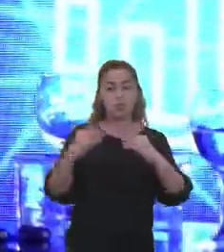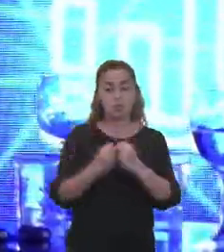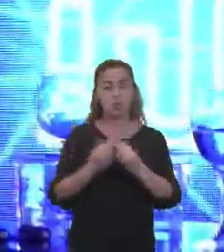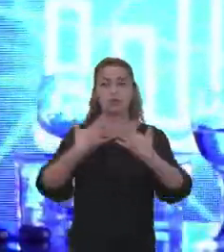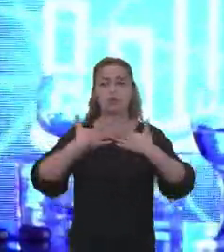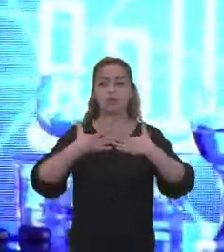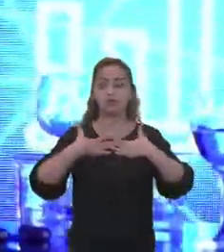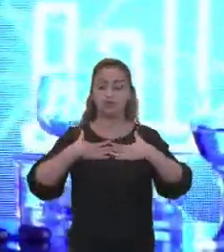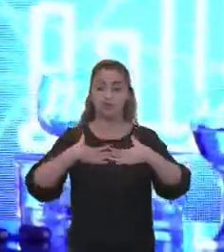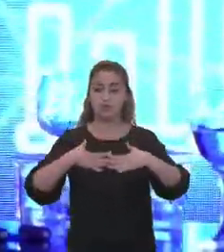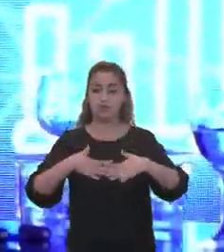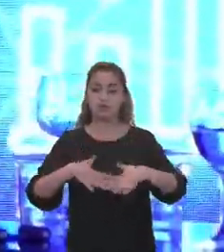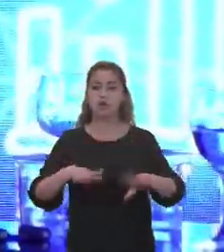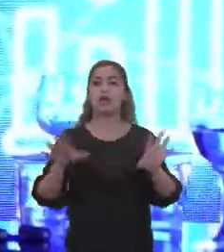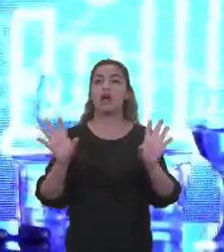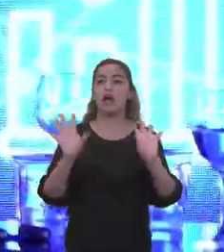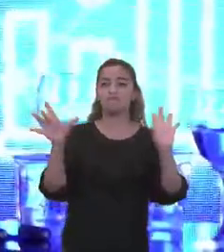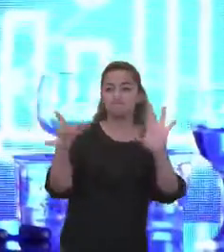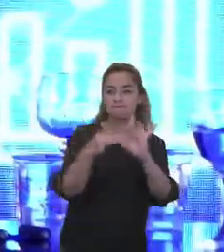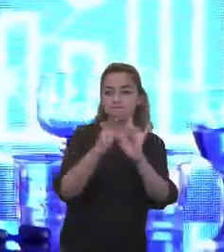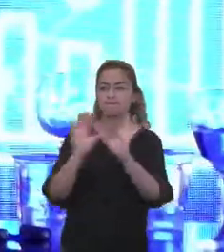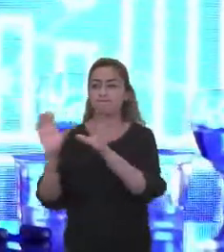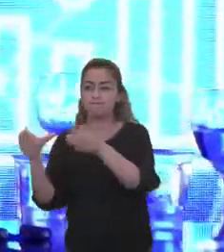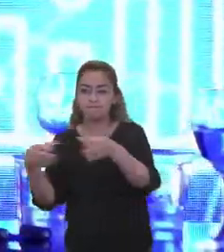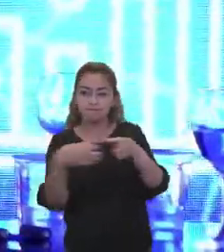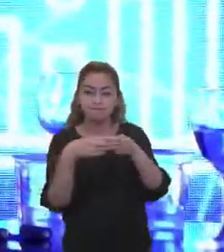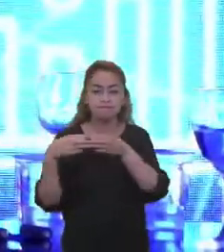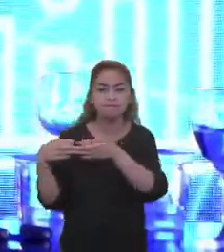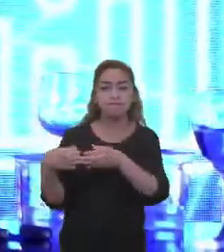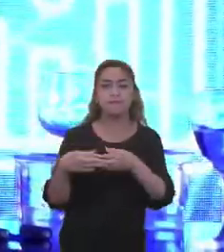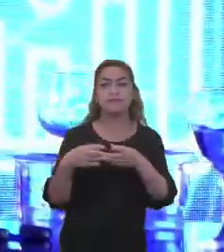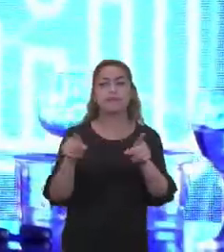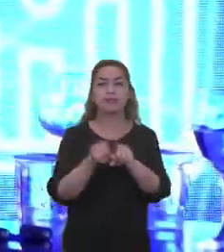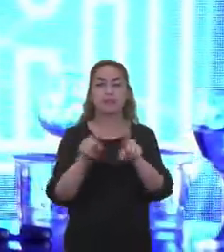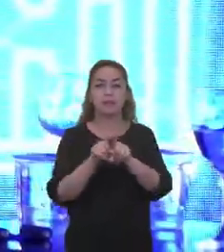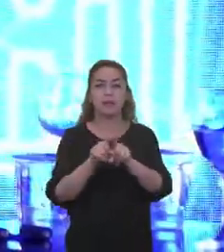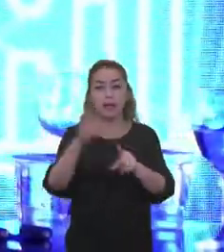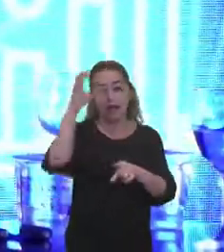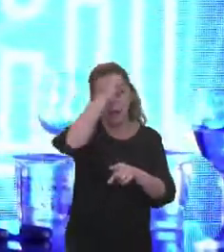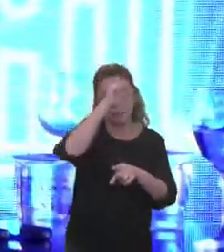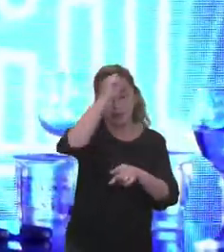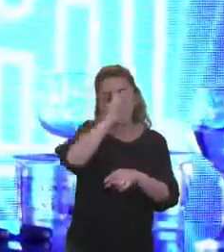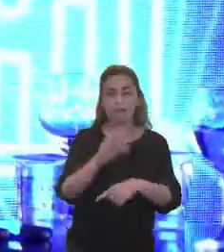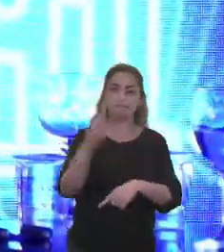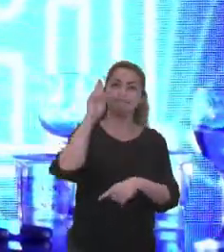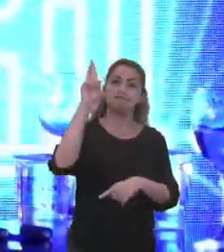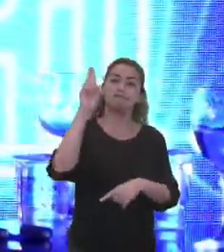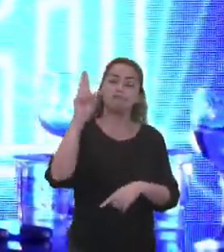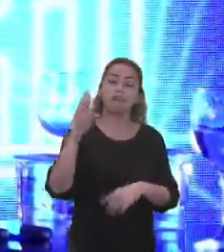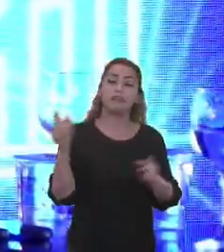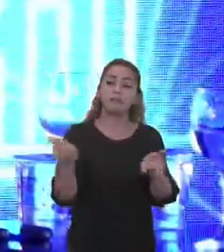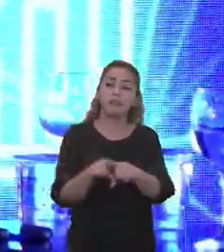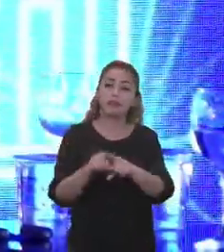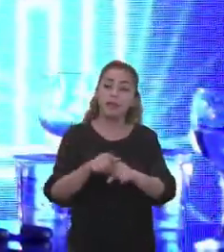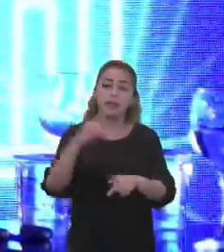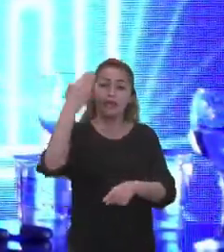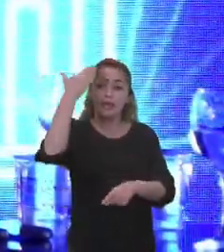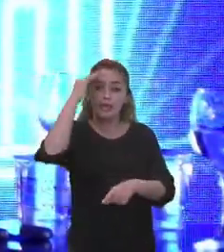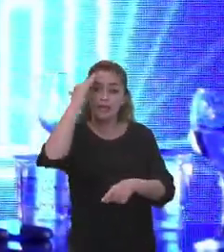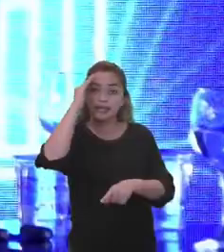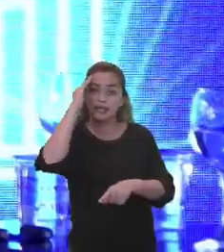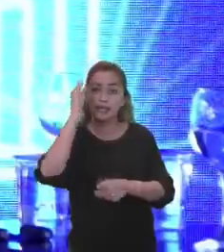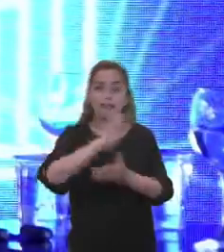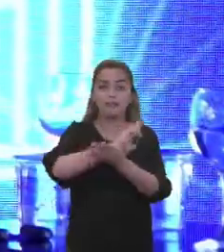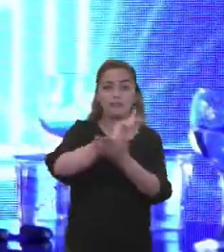on how to look, instead of being reactive, being teamwork, working as leaders,